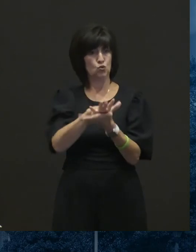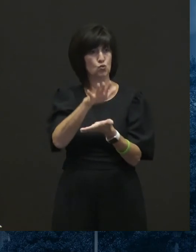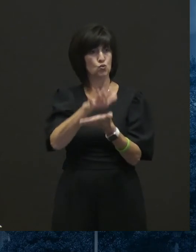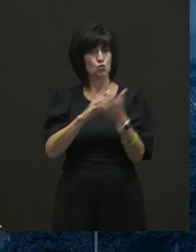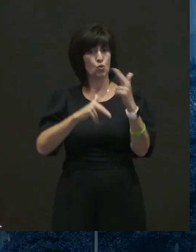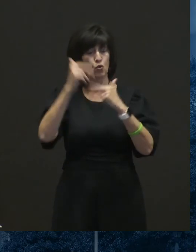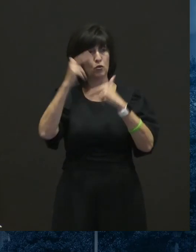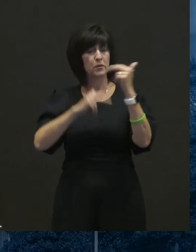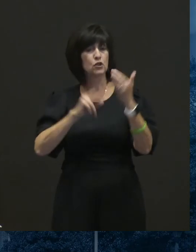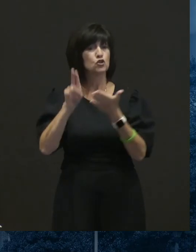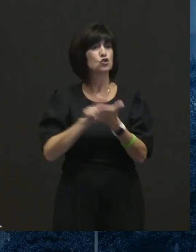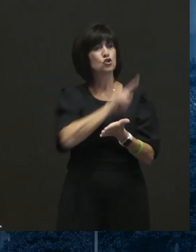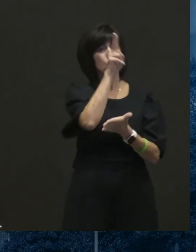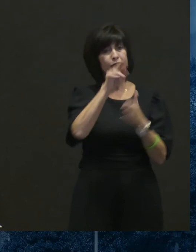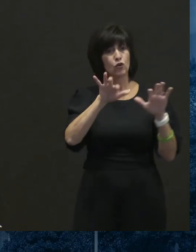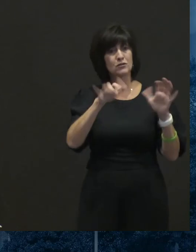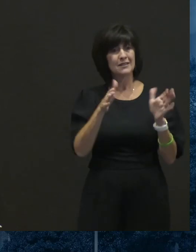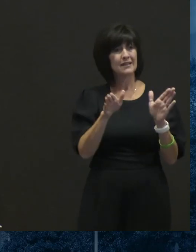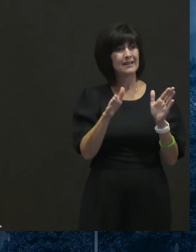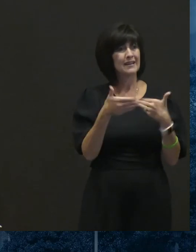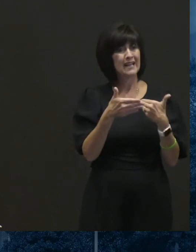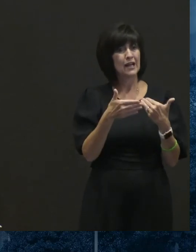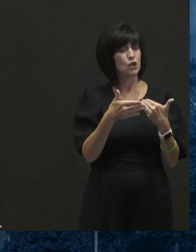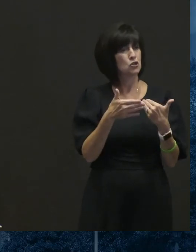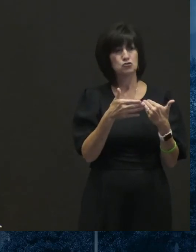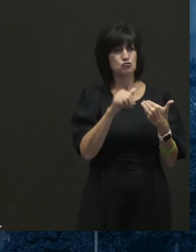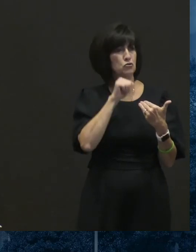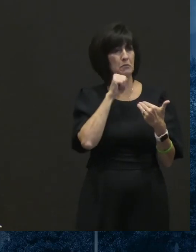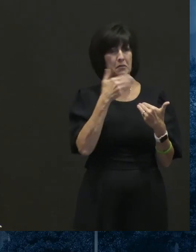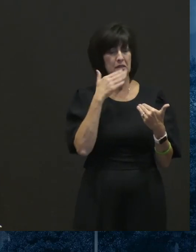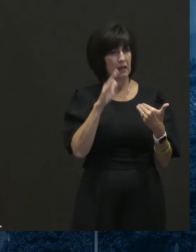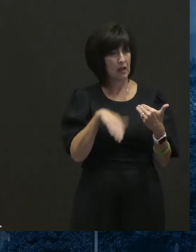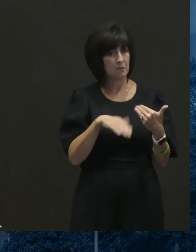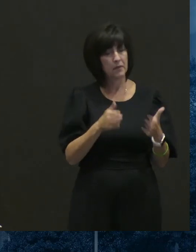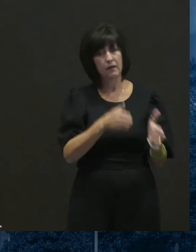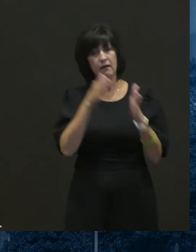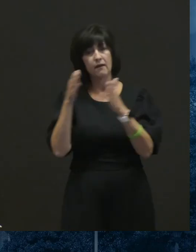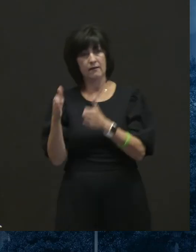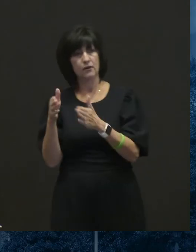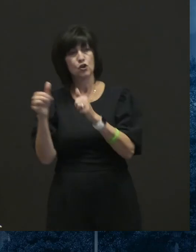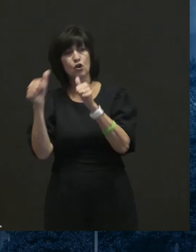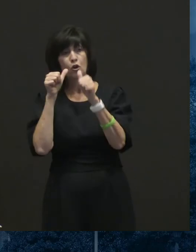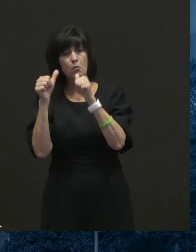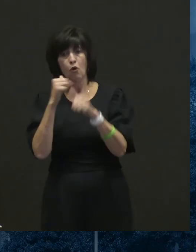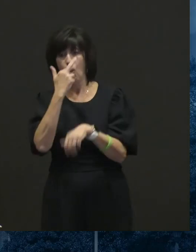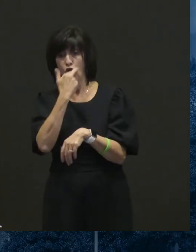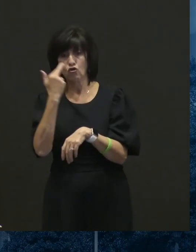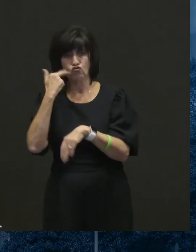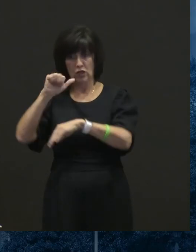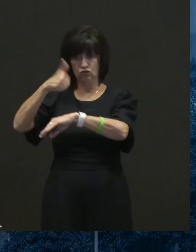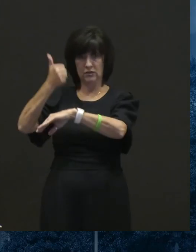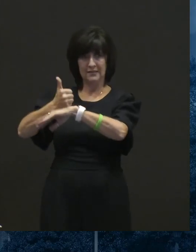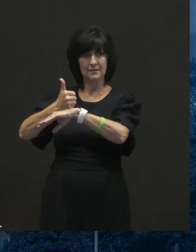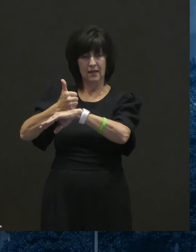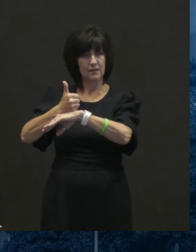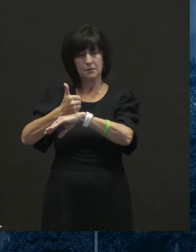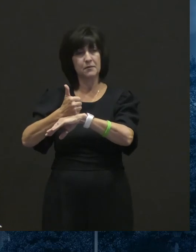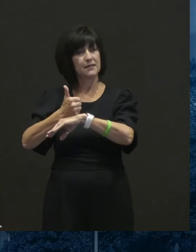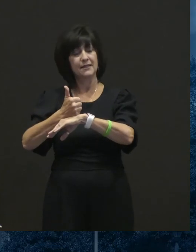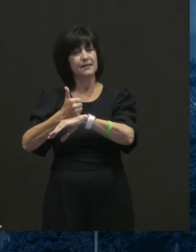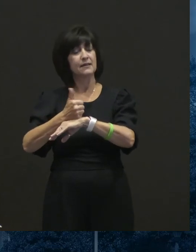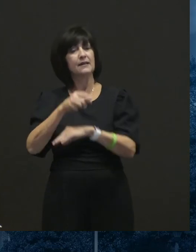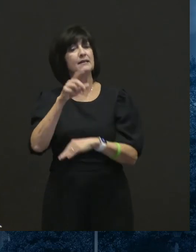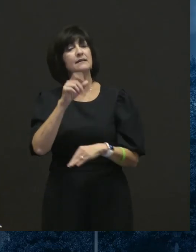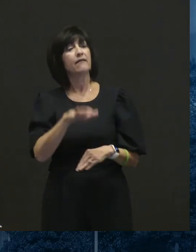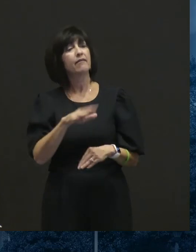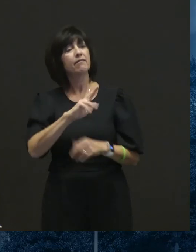university classroom, or the bar restaurant setup. It tends to be those